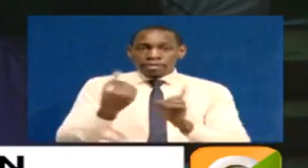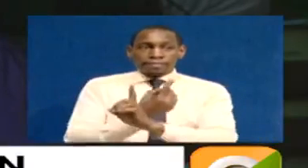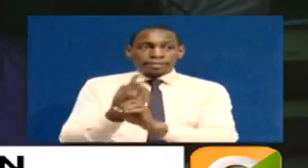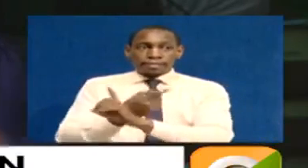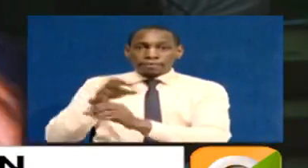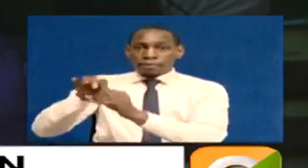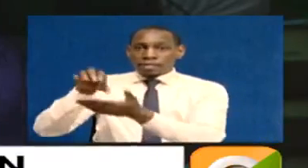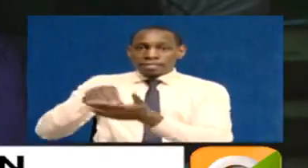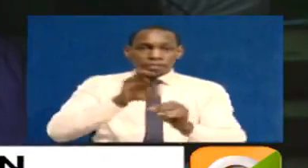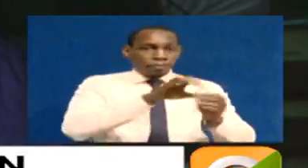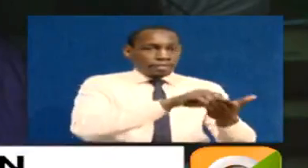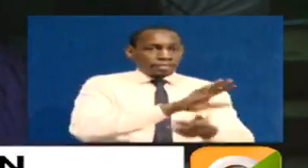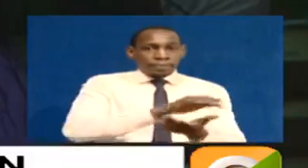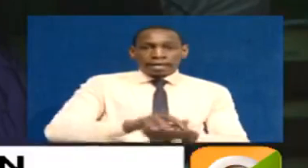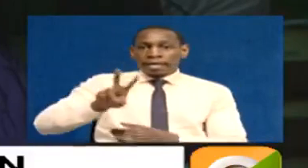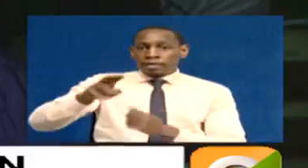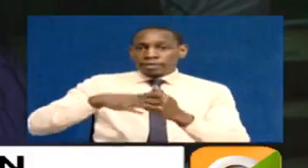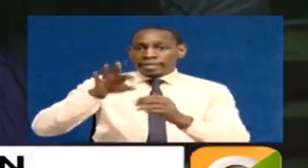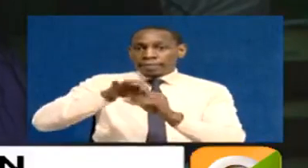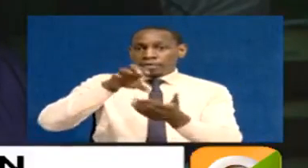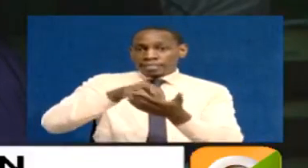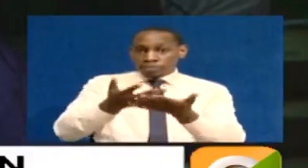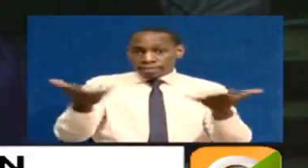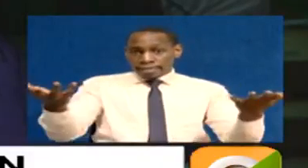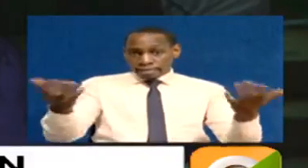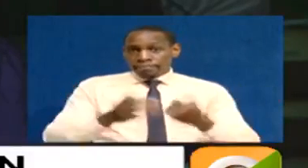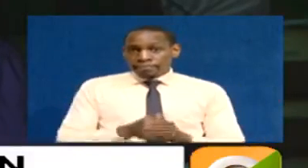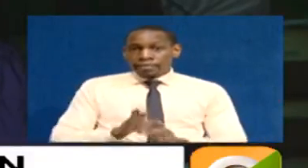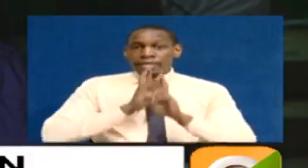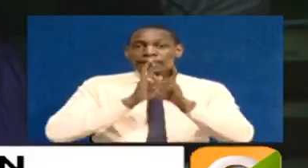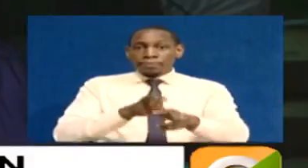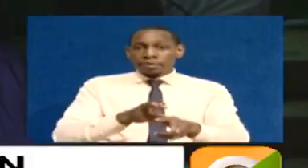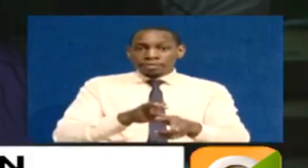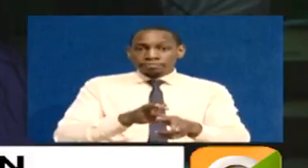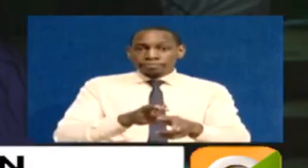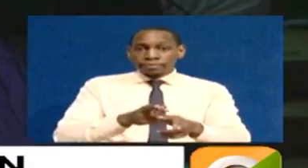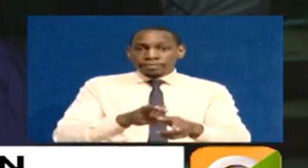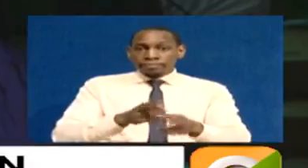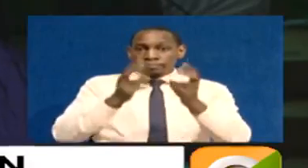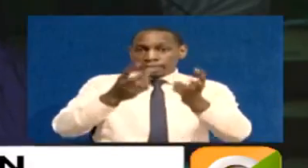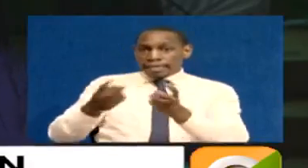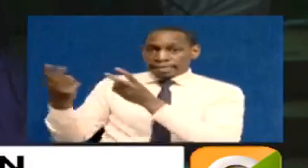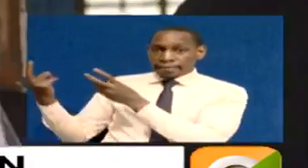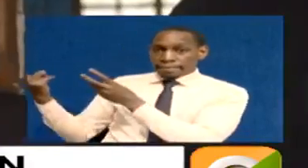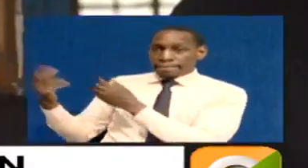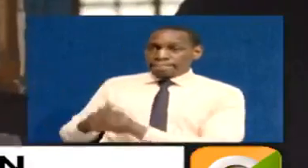different polling stations, from the 29 polling stations, Yvonne. And the report that we did is here. Take a listen.